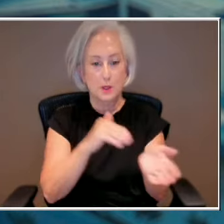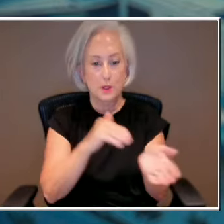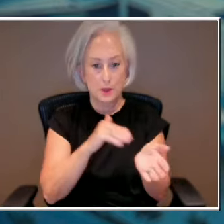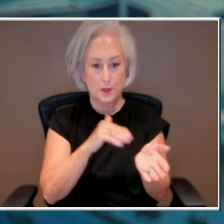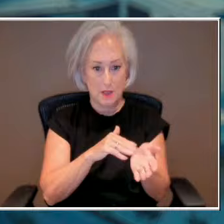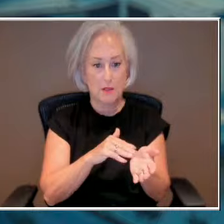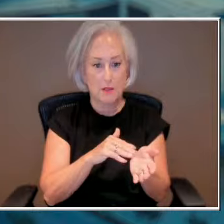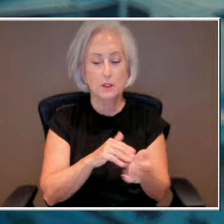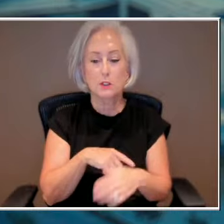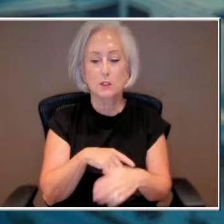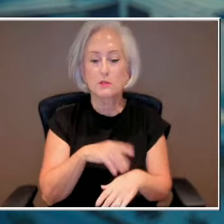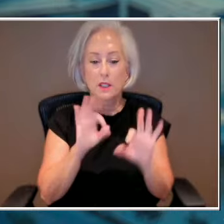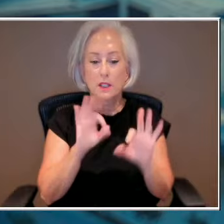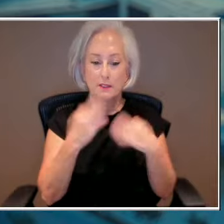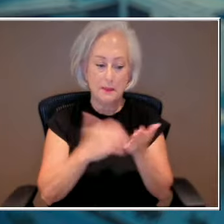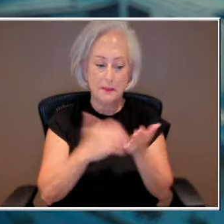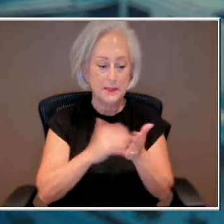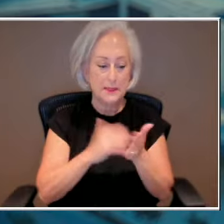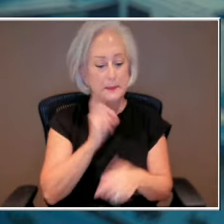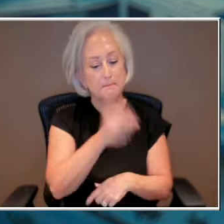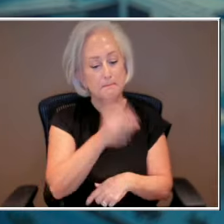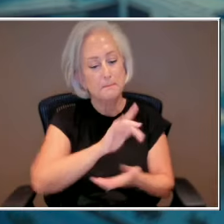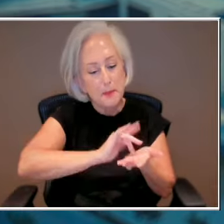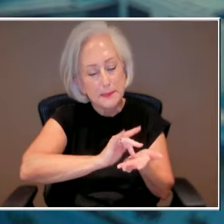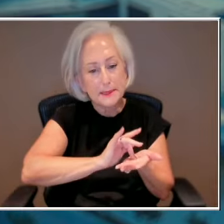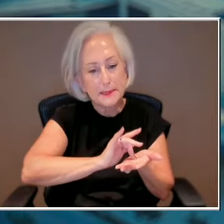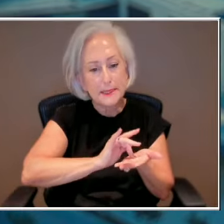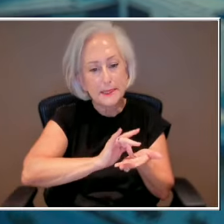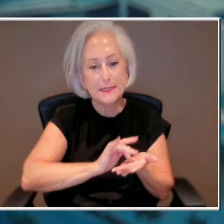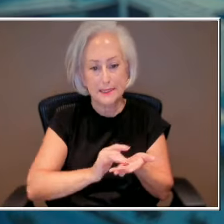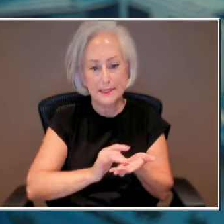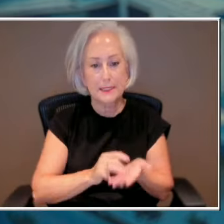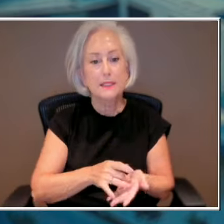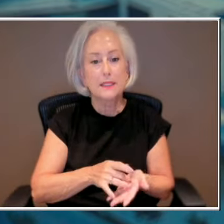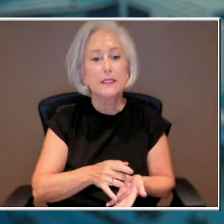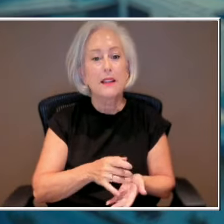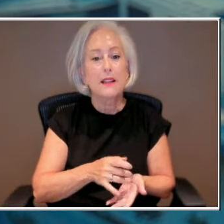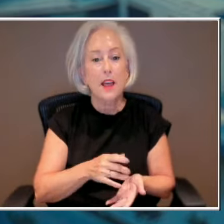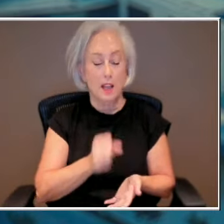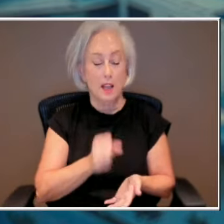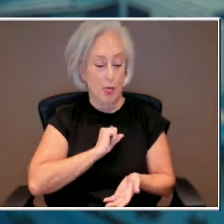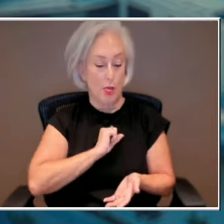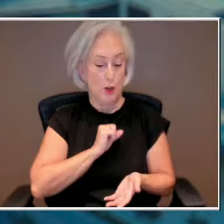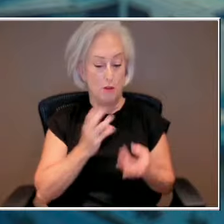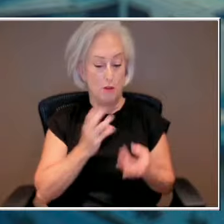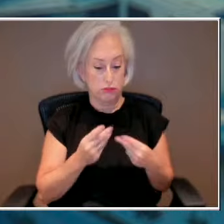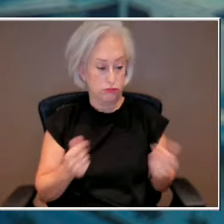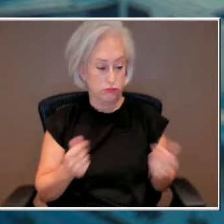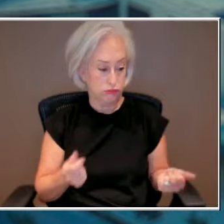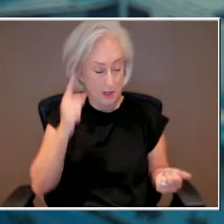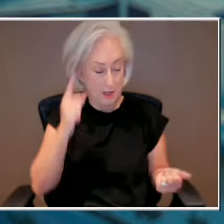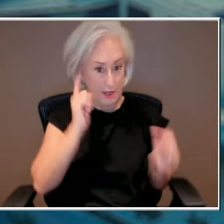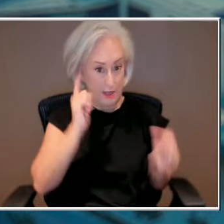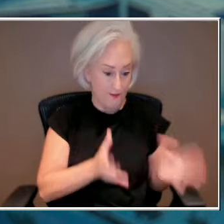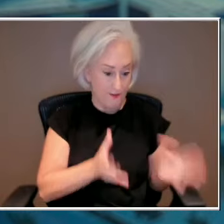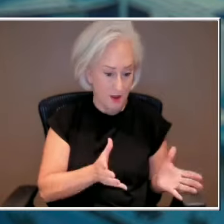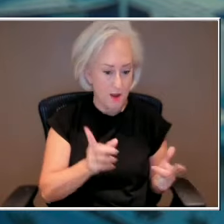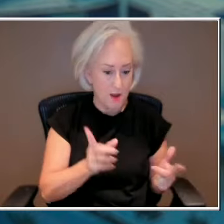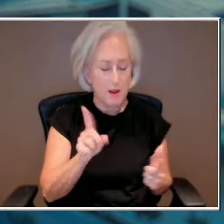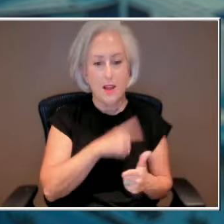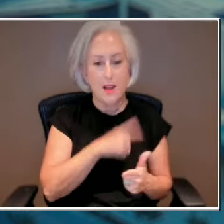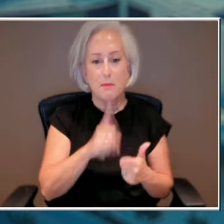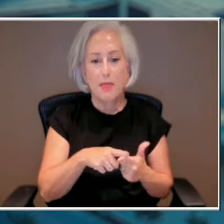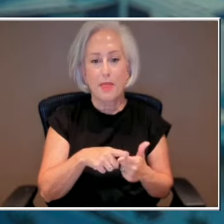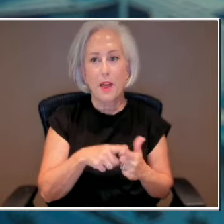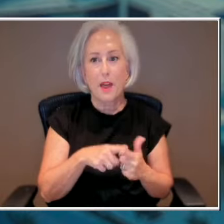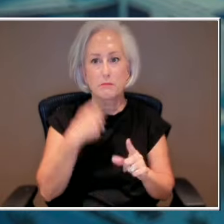give me some medicine, and the cough would go away for a while, and I figured it was good. But it was kind of like every couple weeks